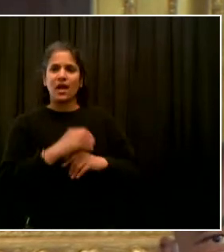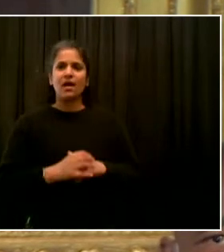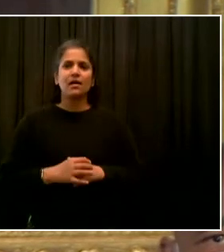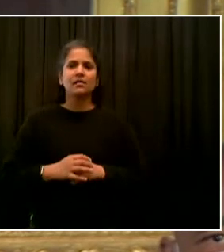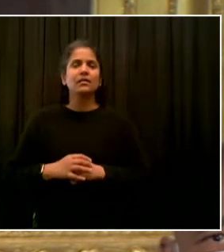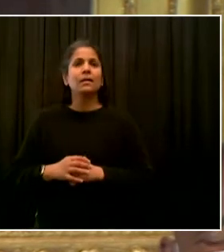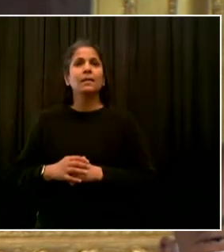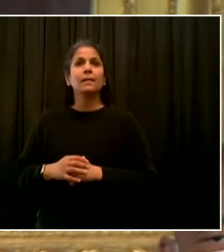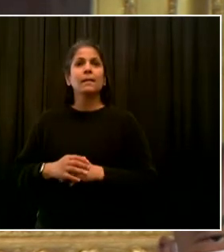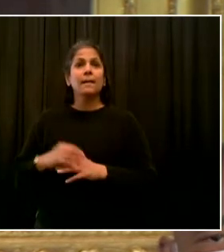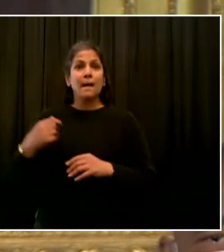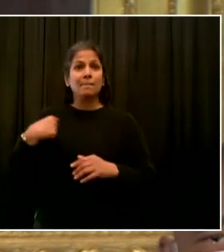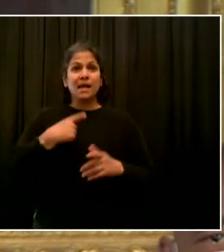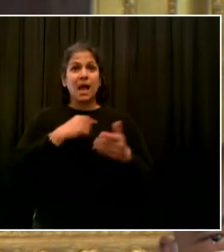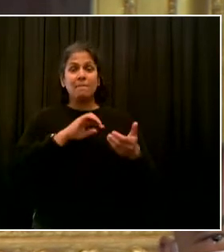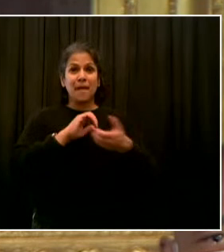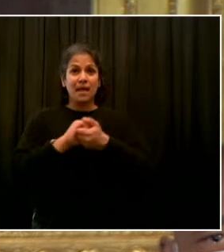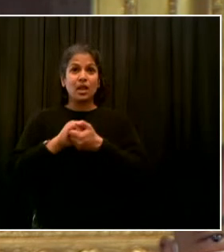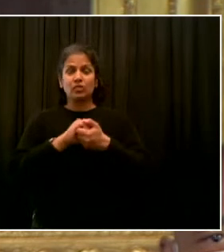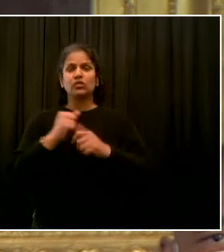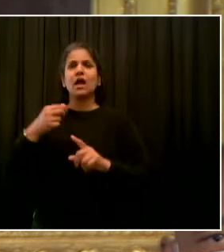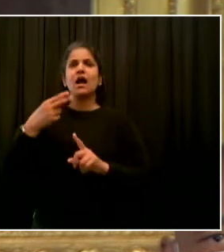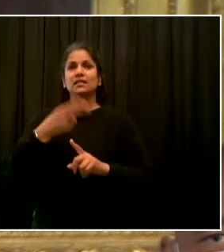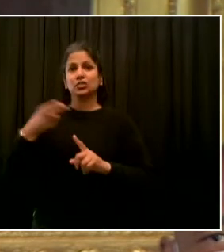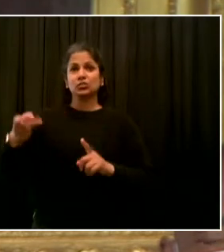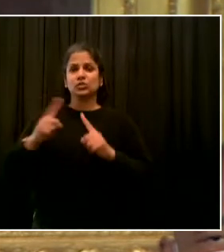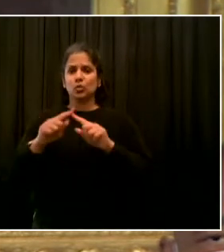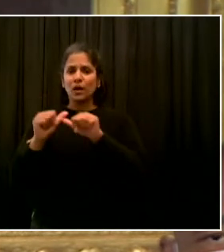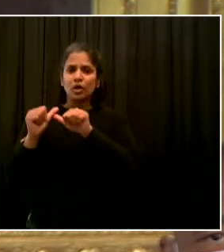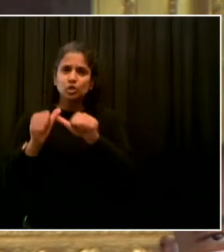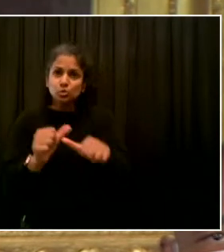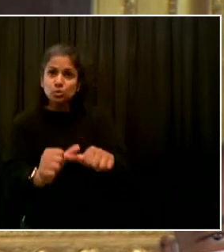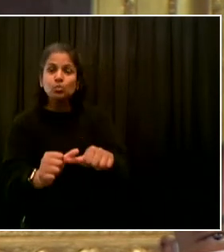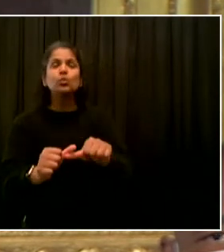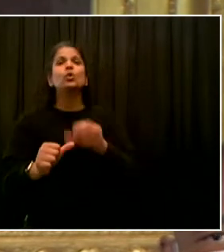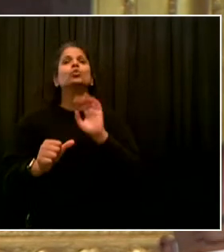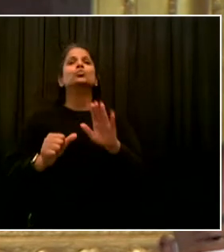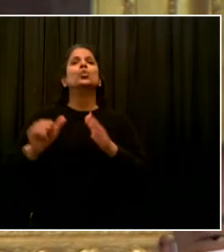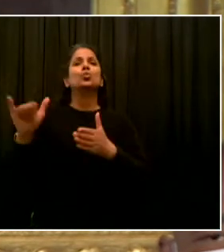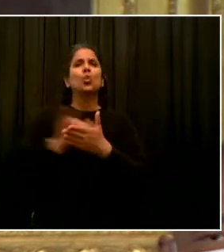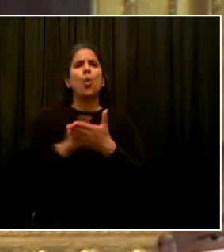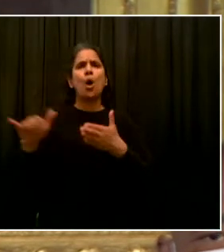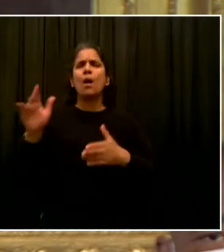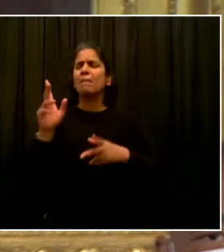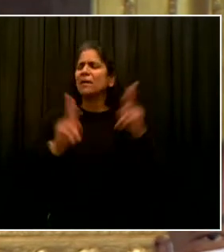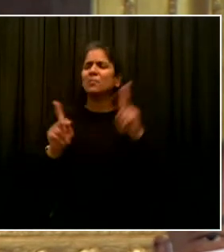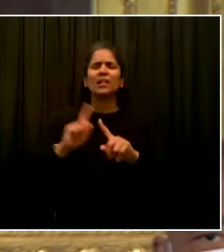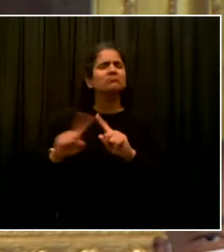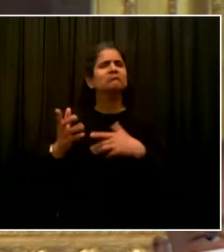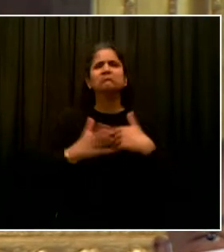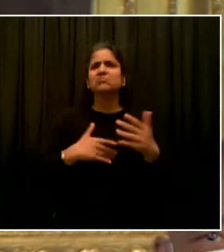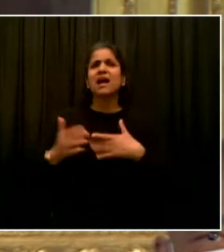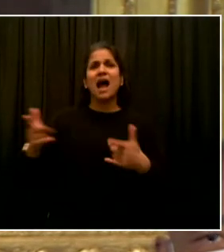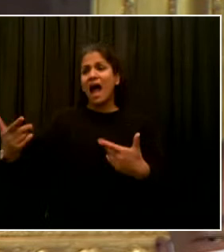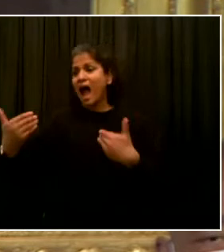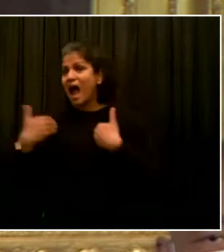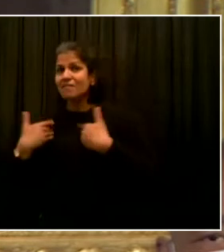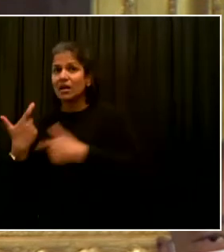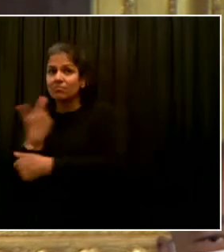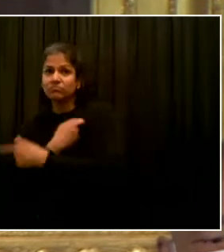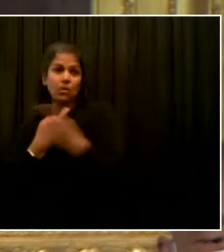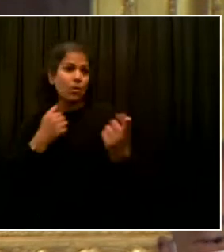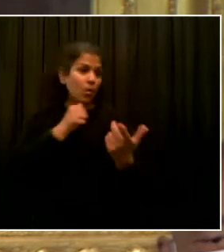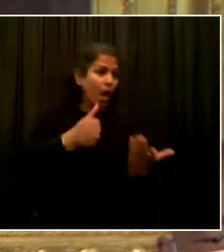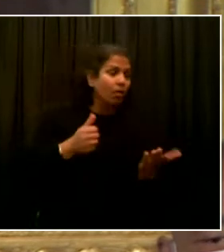at H&H will continue to serve New Yorkers regardless of insurance status. But if we see a new variant that intensifies